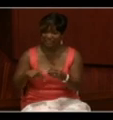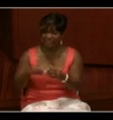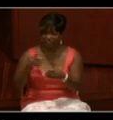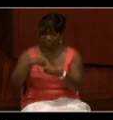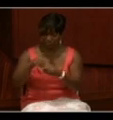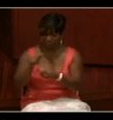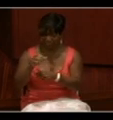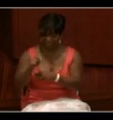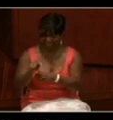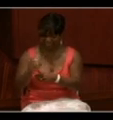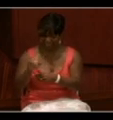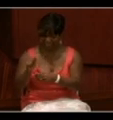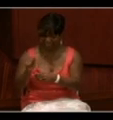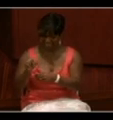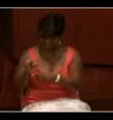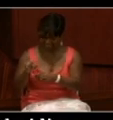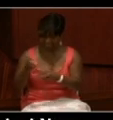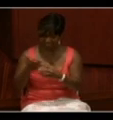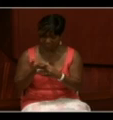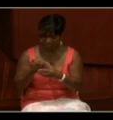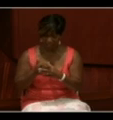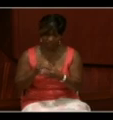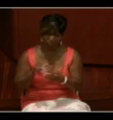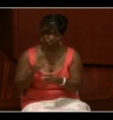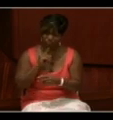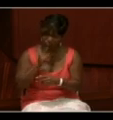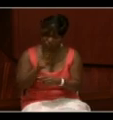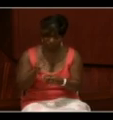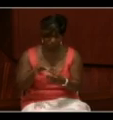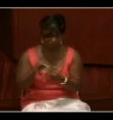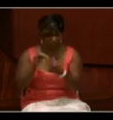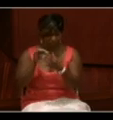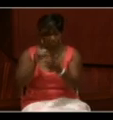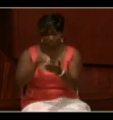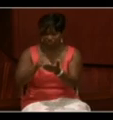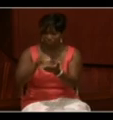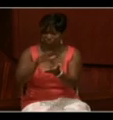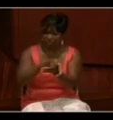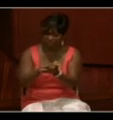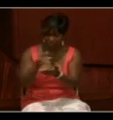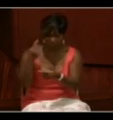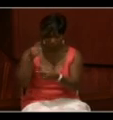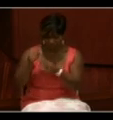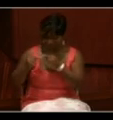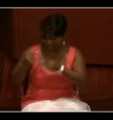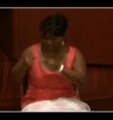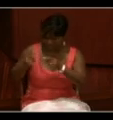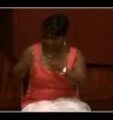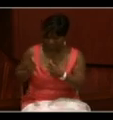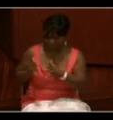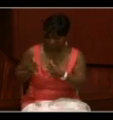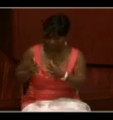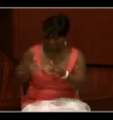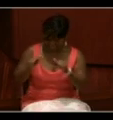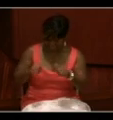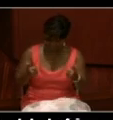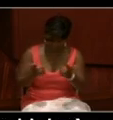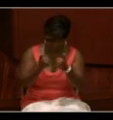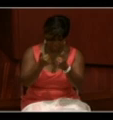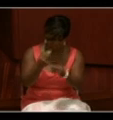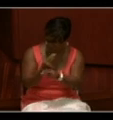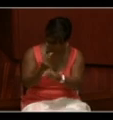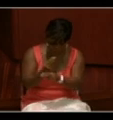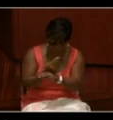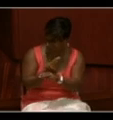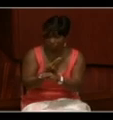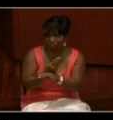case files are truly unique records for genealogists. They can be challenging to use, as